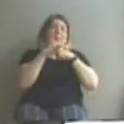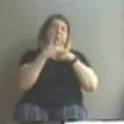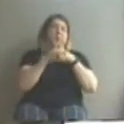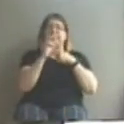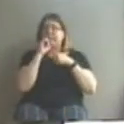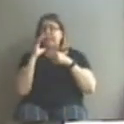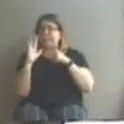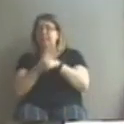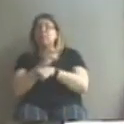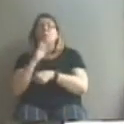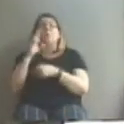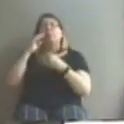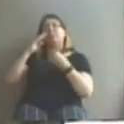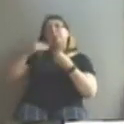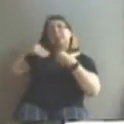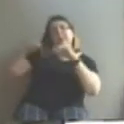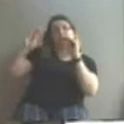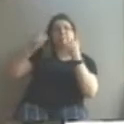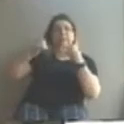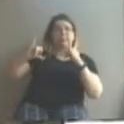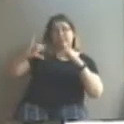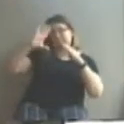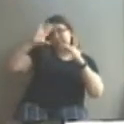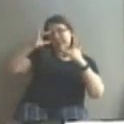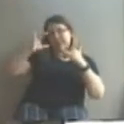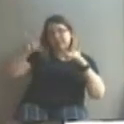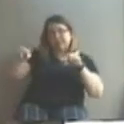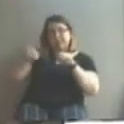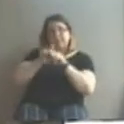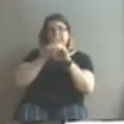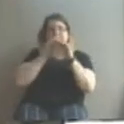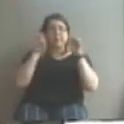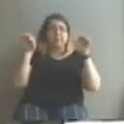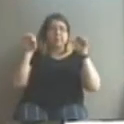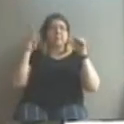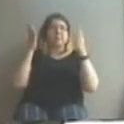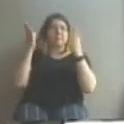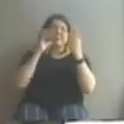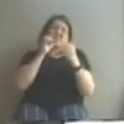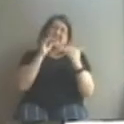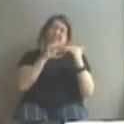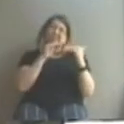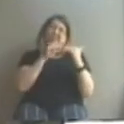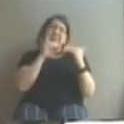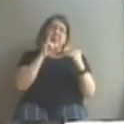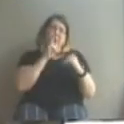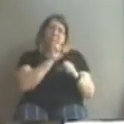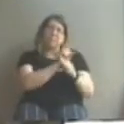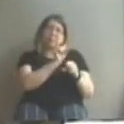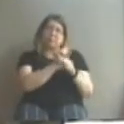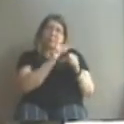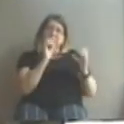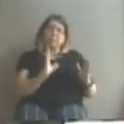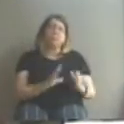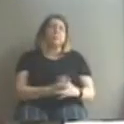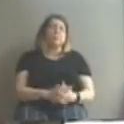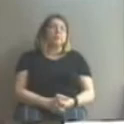or a school will sell back and they still expect the same level of service. And that, you know, again, that's not fair to our employees.